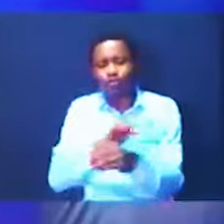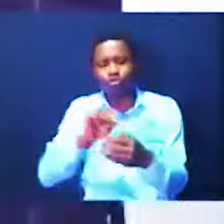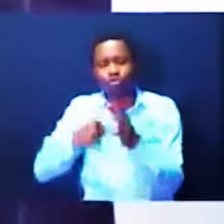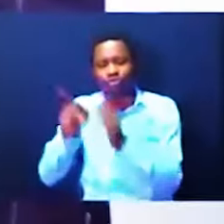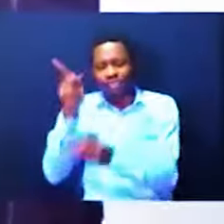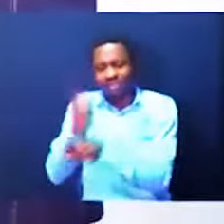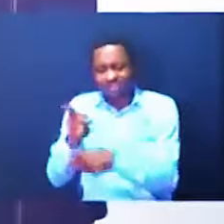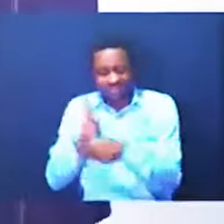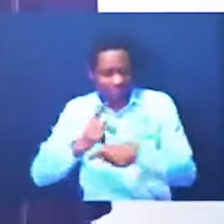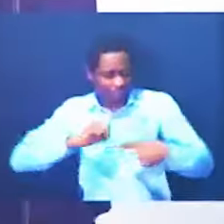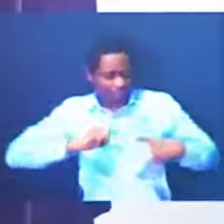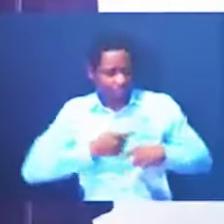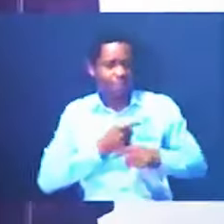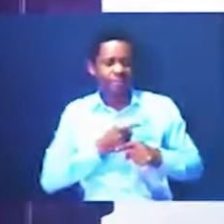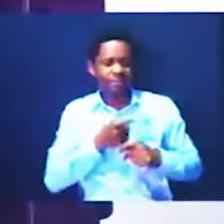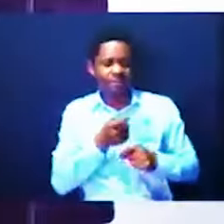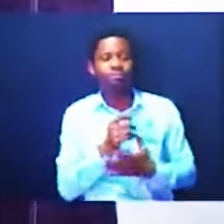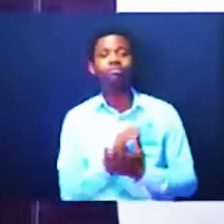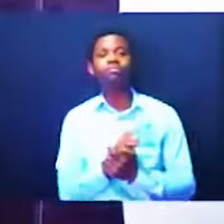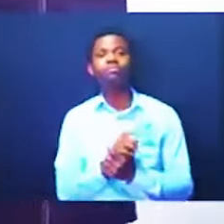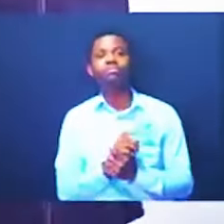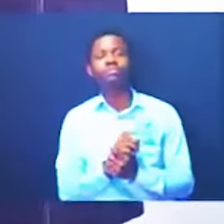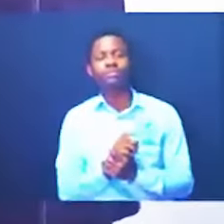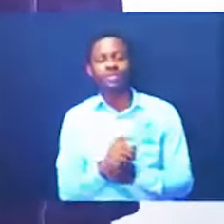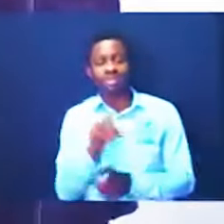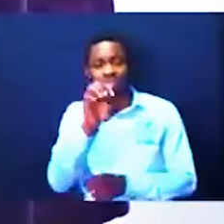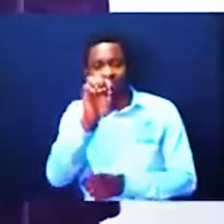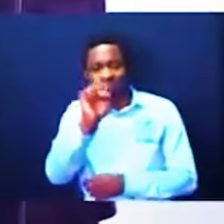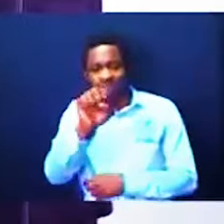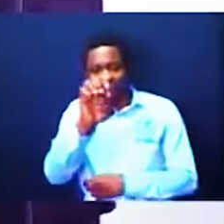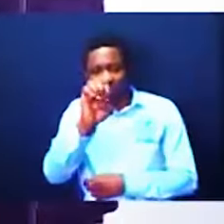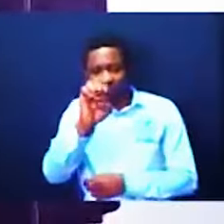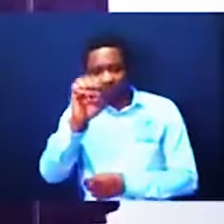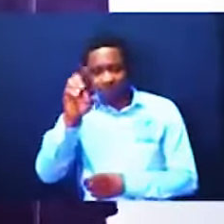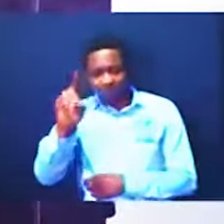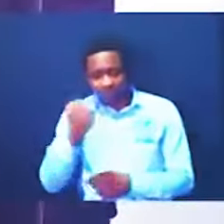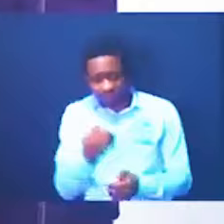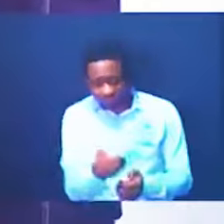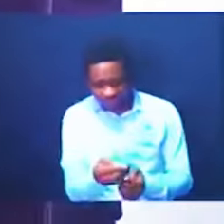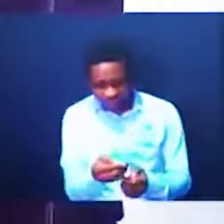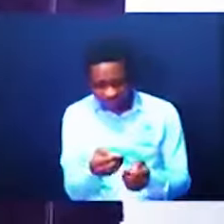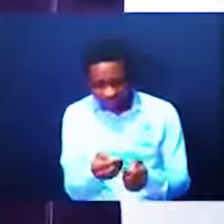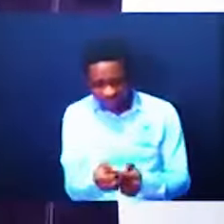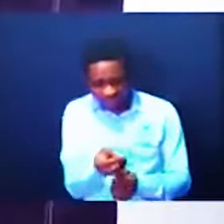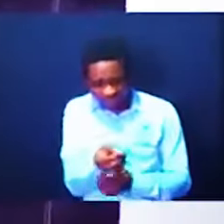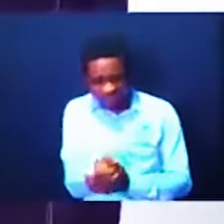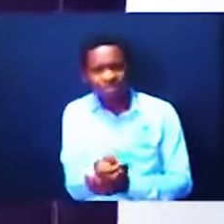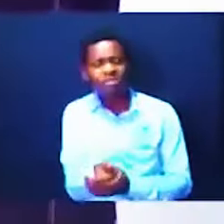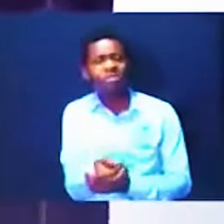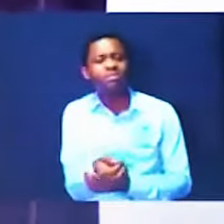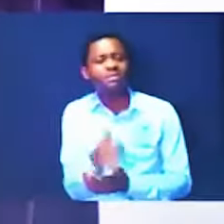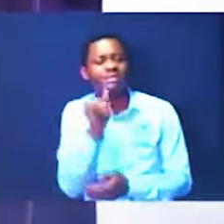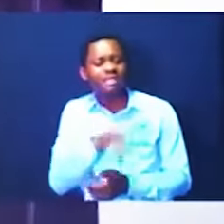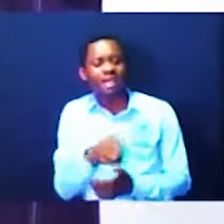seed. Seed is also a propagative source of anything. Now,